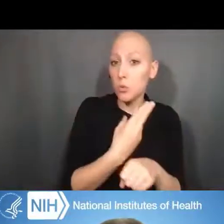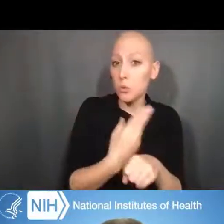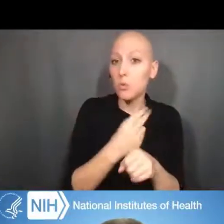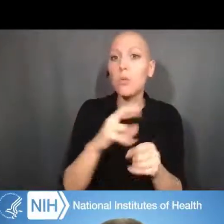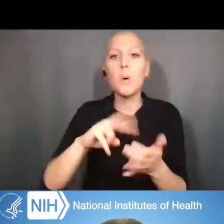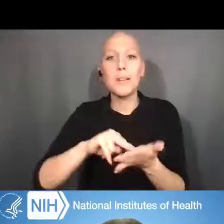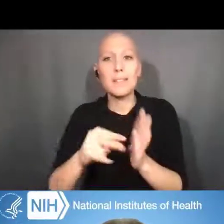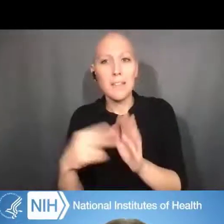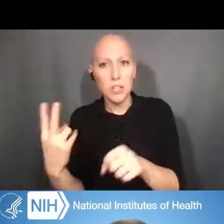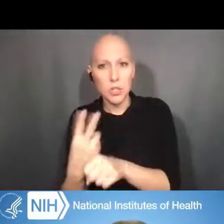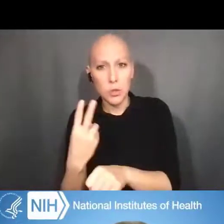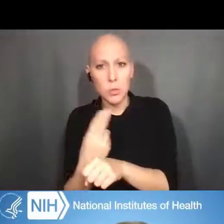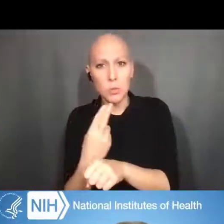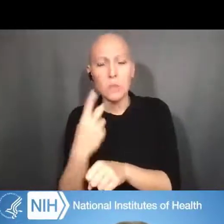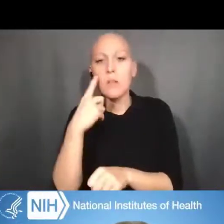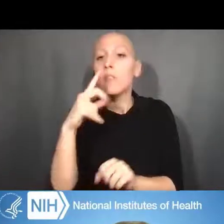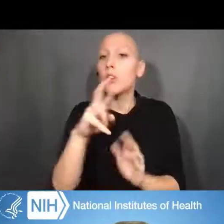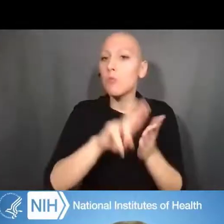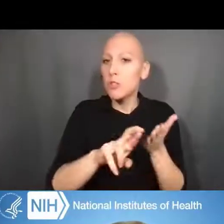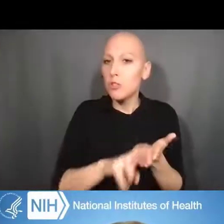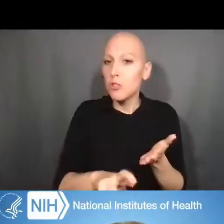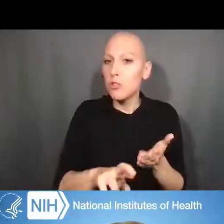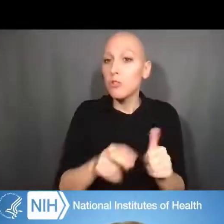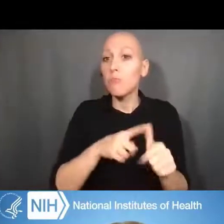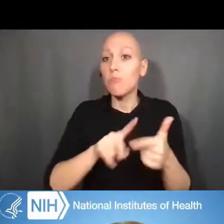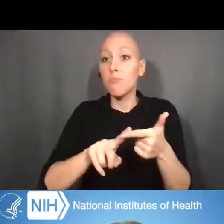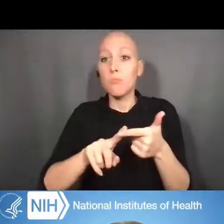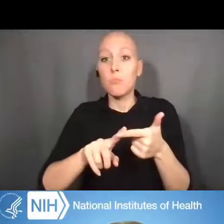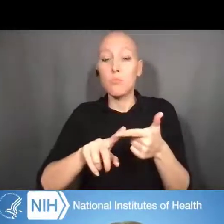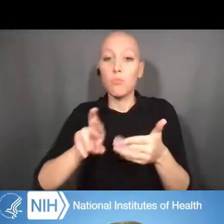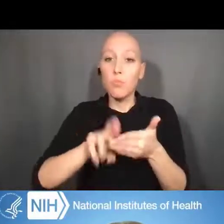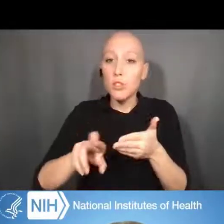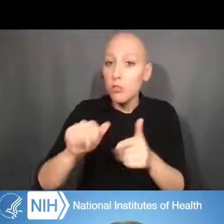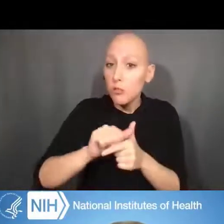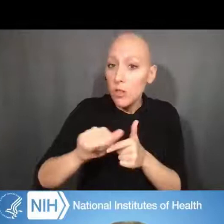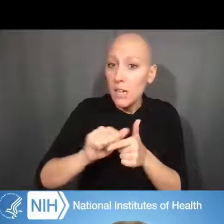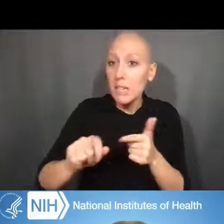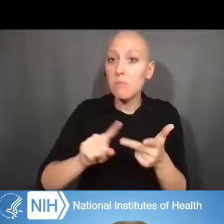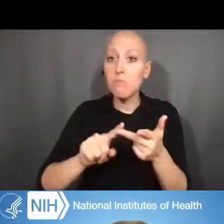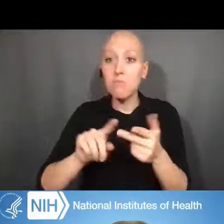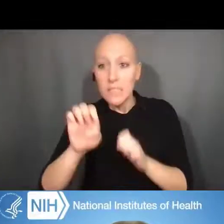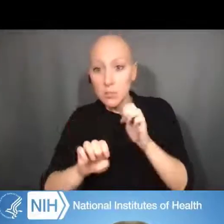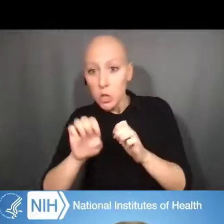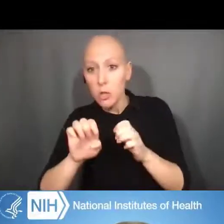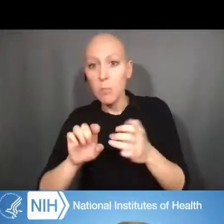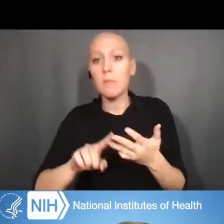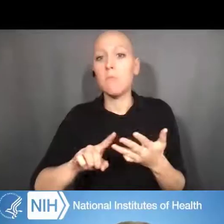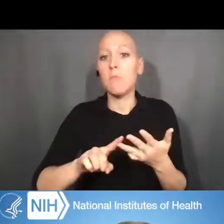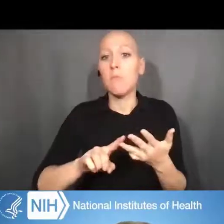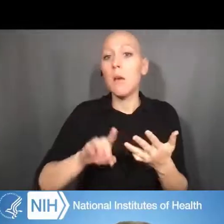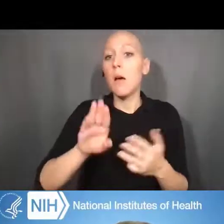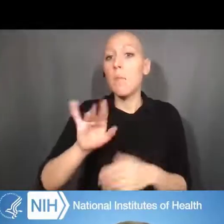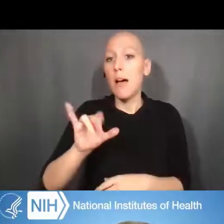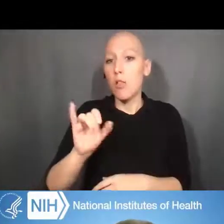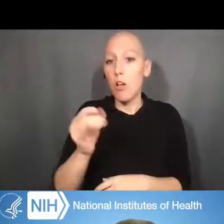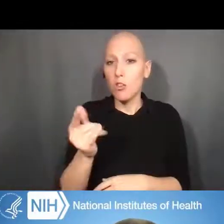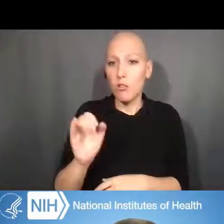in research training, experimentation, or biological testing for related